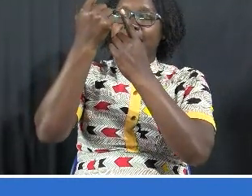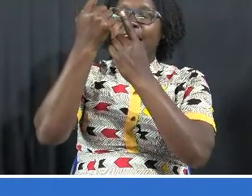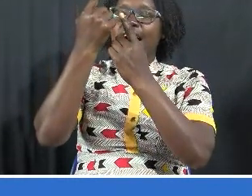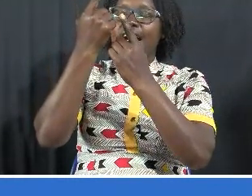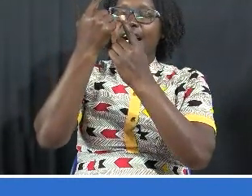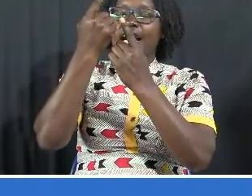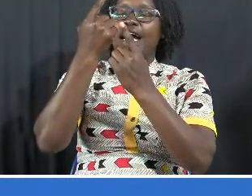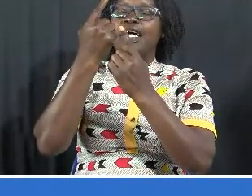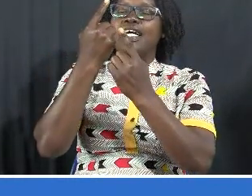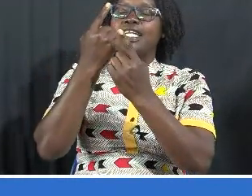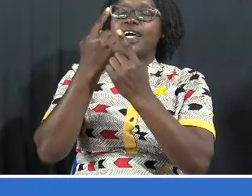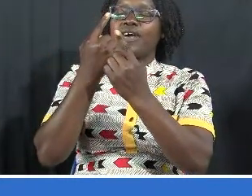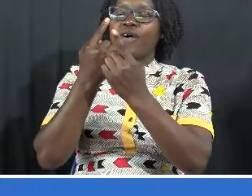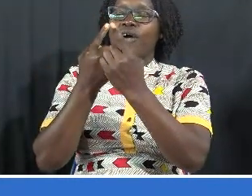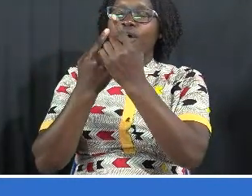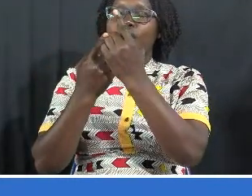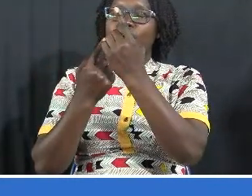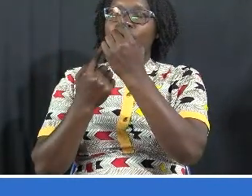anakuja,